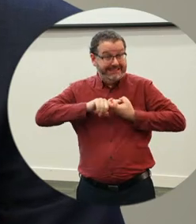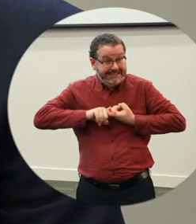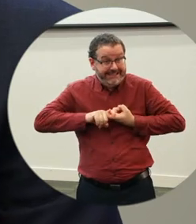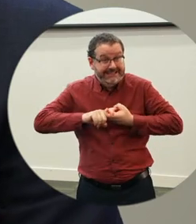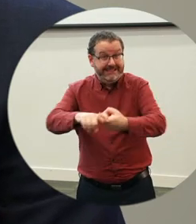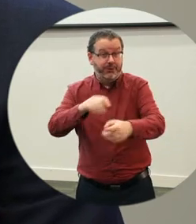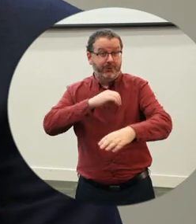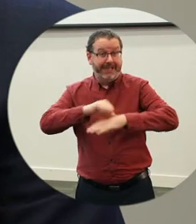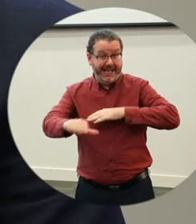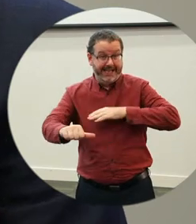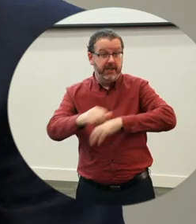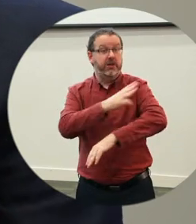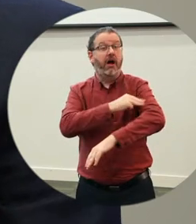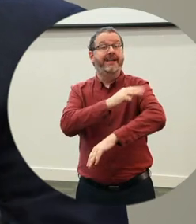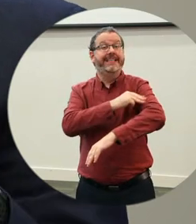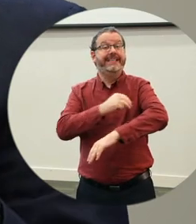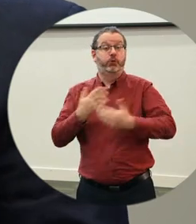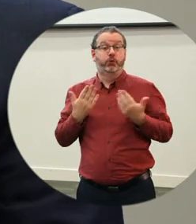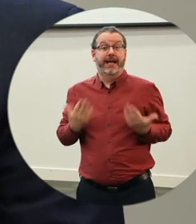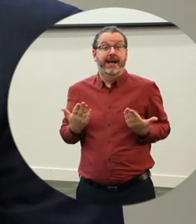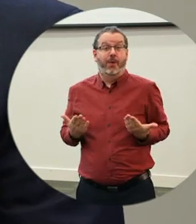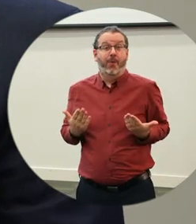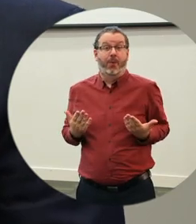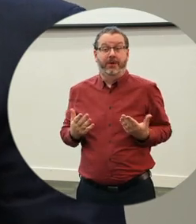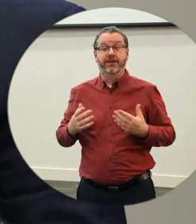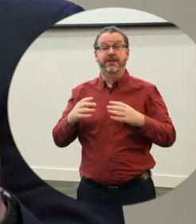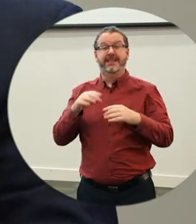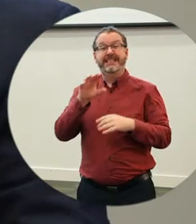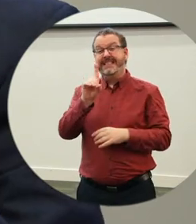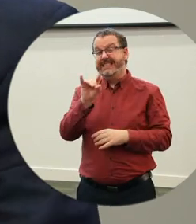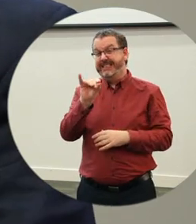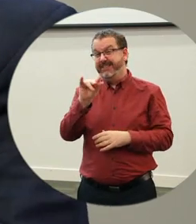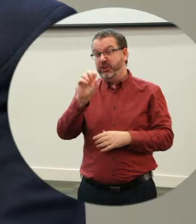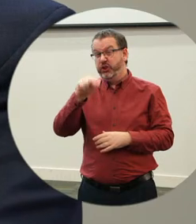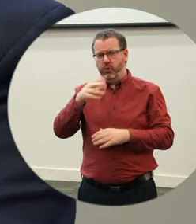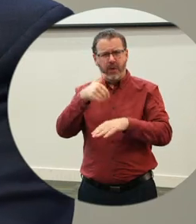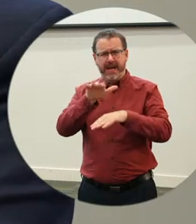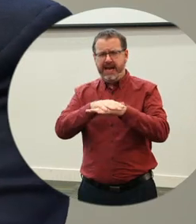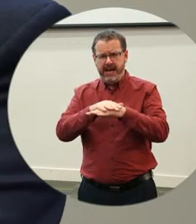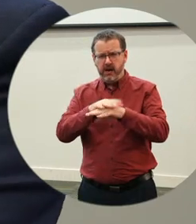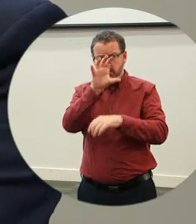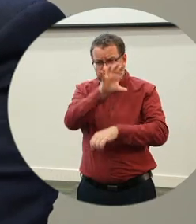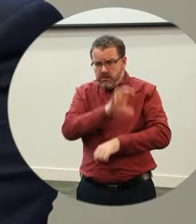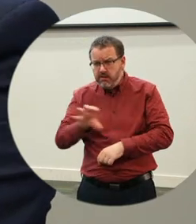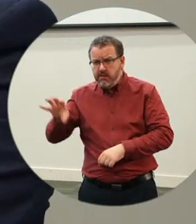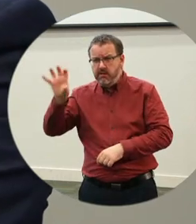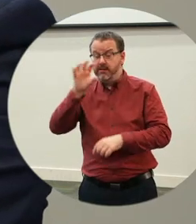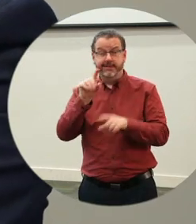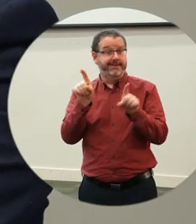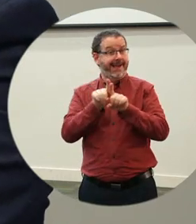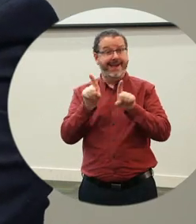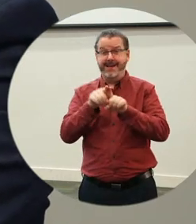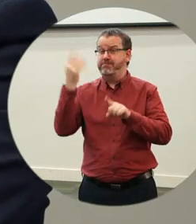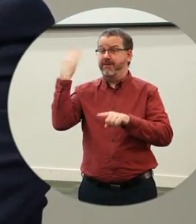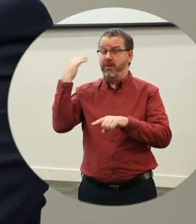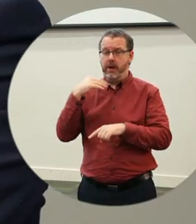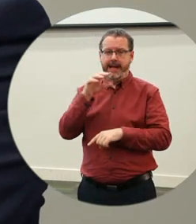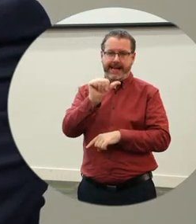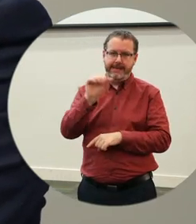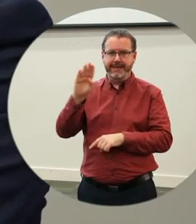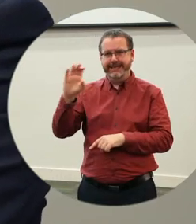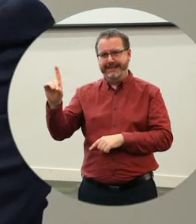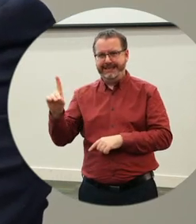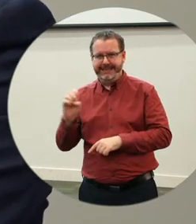the guards' divisions in Dublin mirror precisely the A, B, C, D, E, F that the